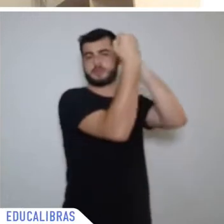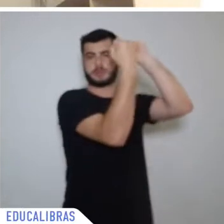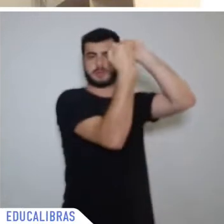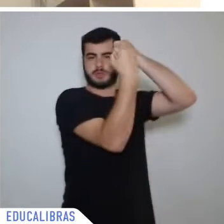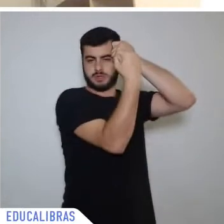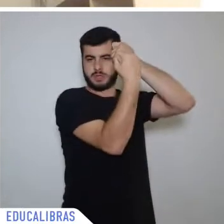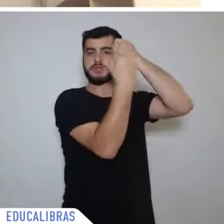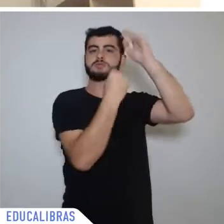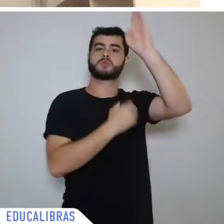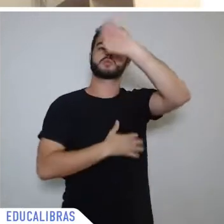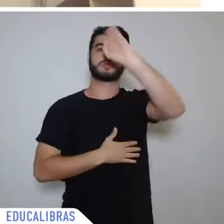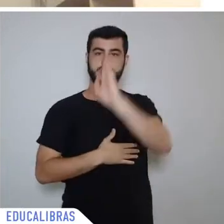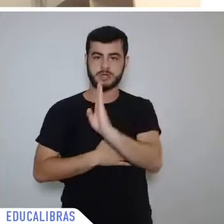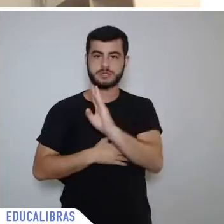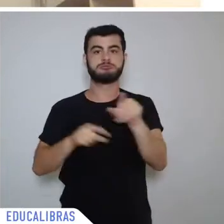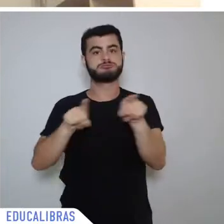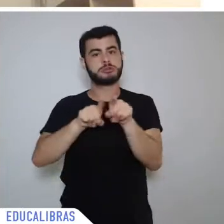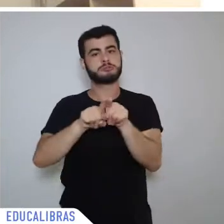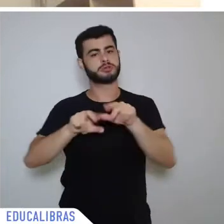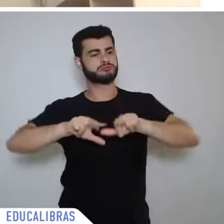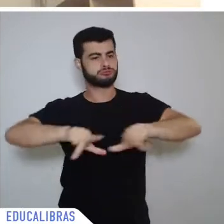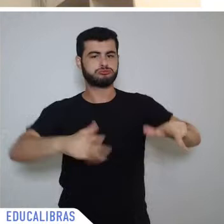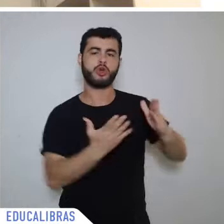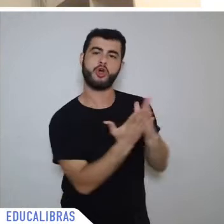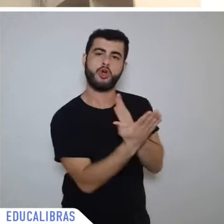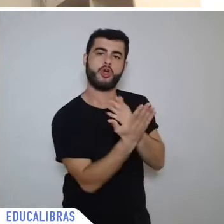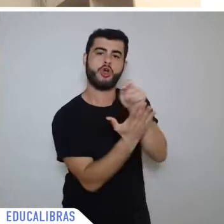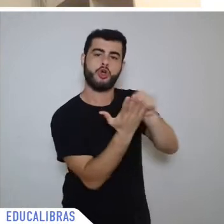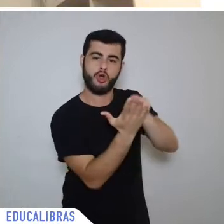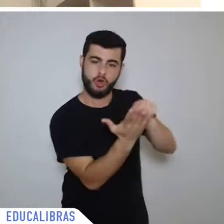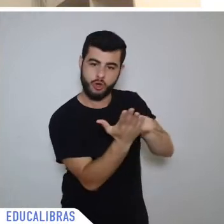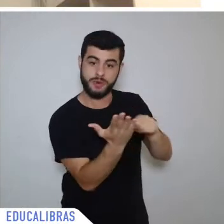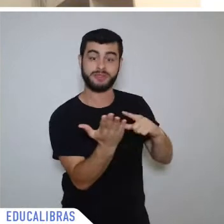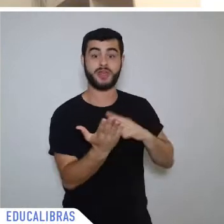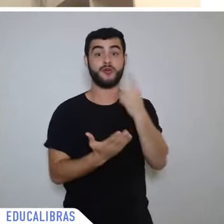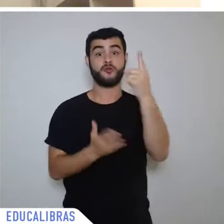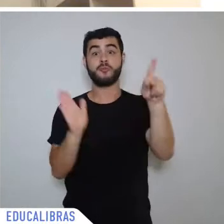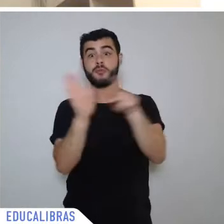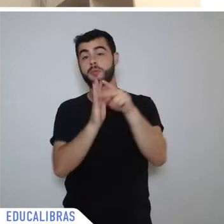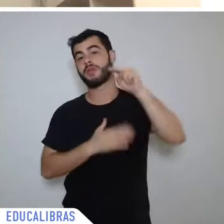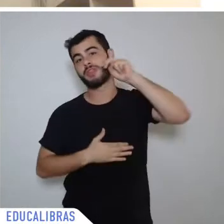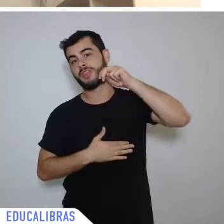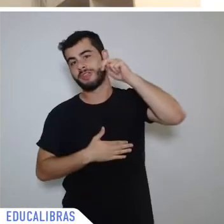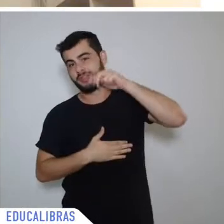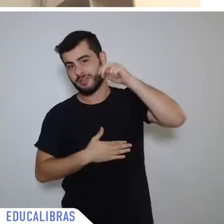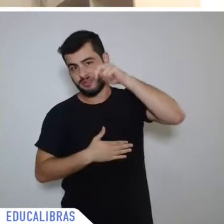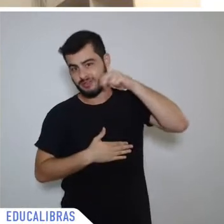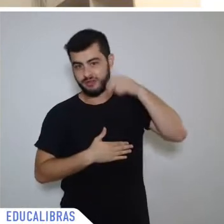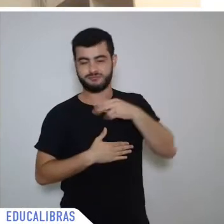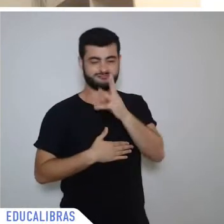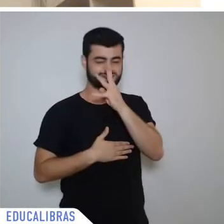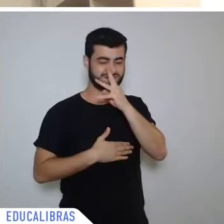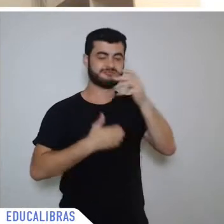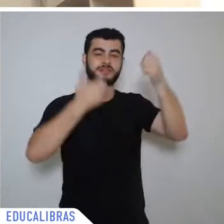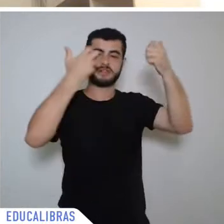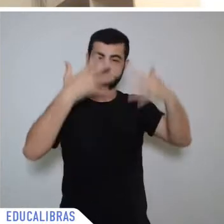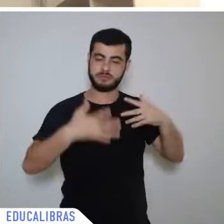one of the greatest exponents of Black feminism in Brazil and the author of several works, among one of them,